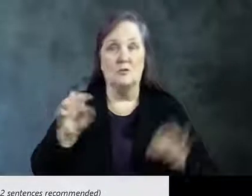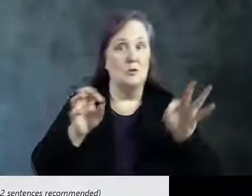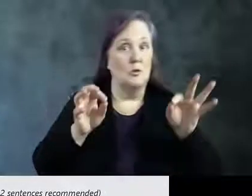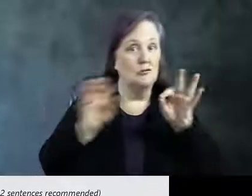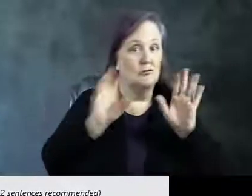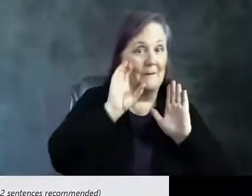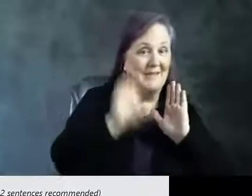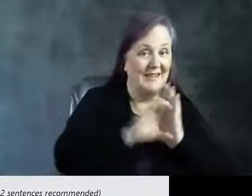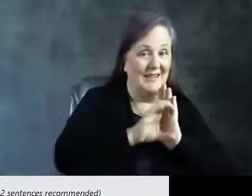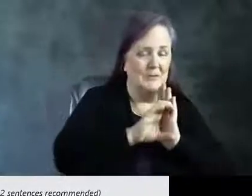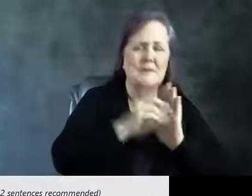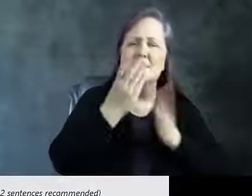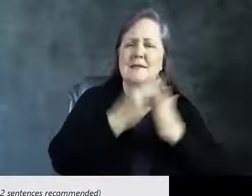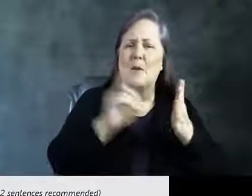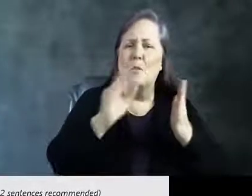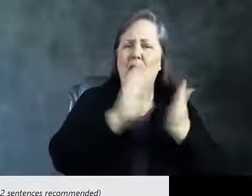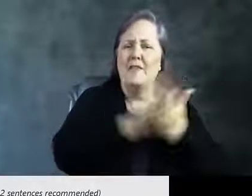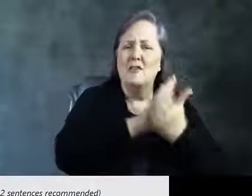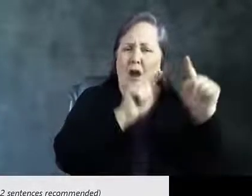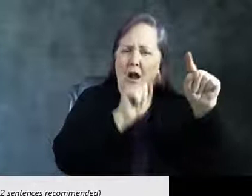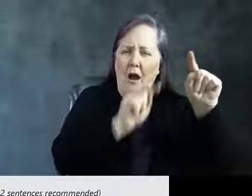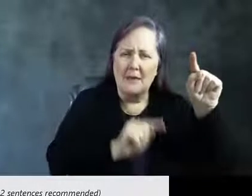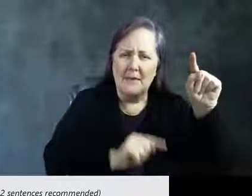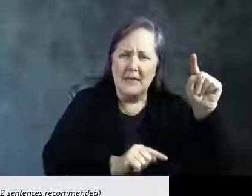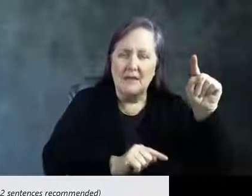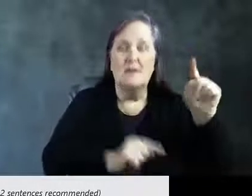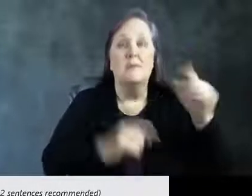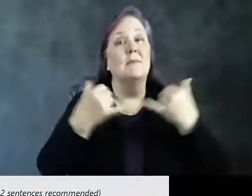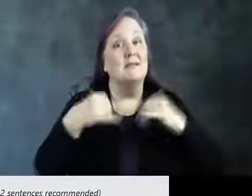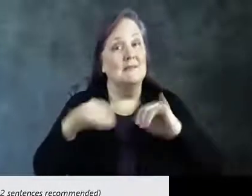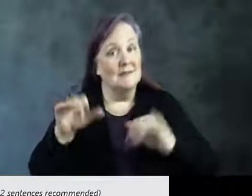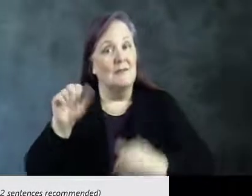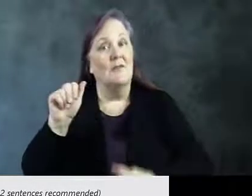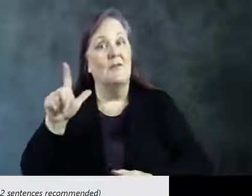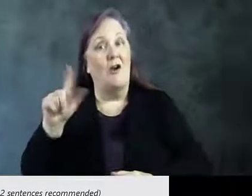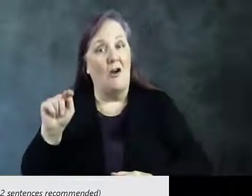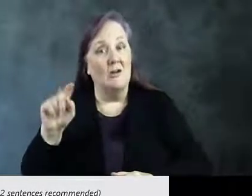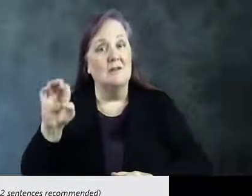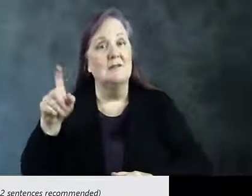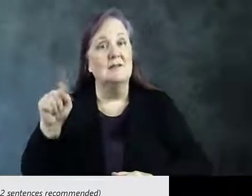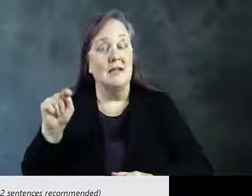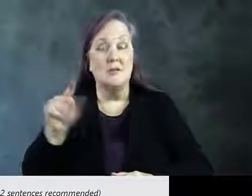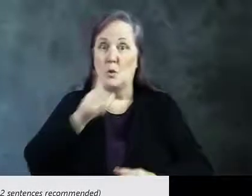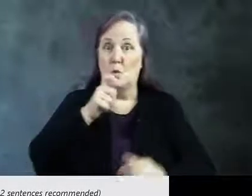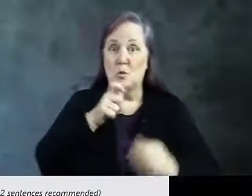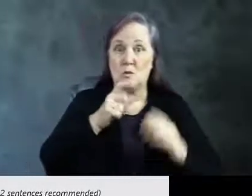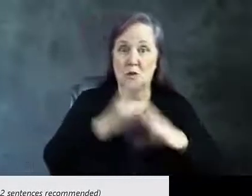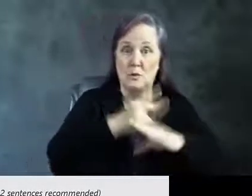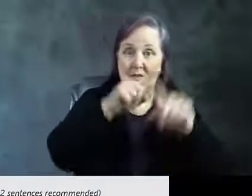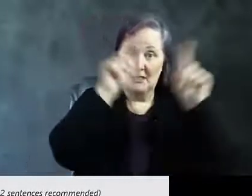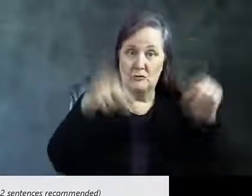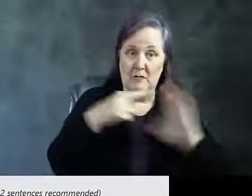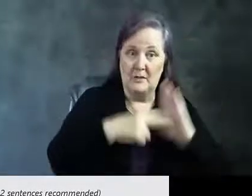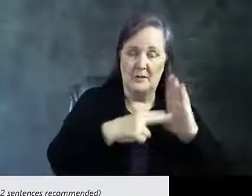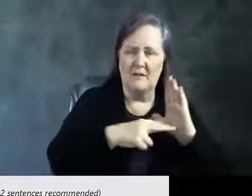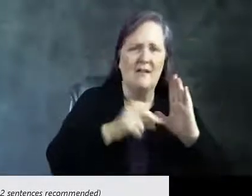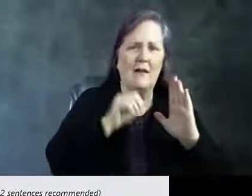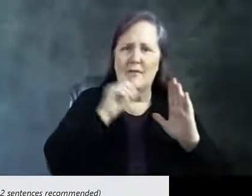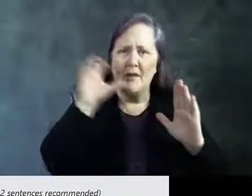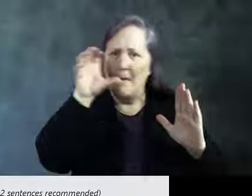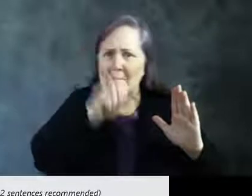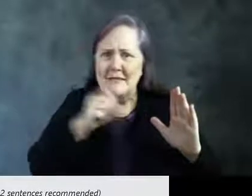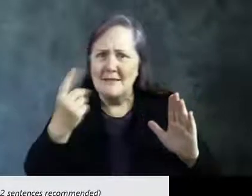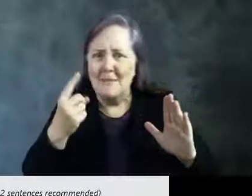the body of your document, you still want to put something in the alt text so the screen reader user knows they're not missing anything and that it's